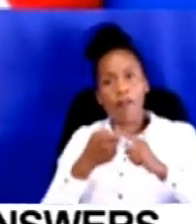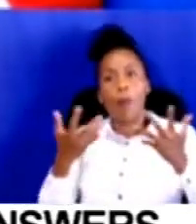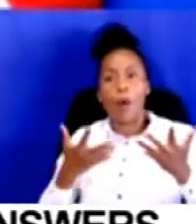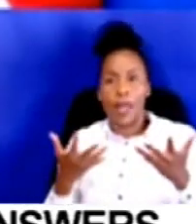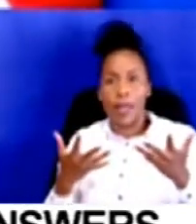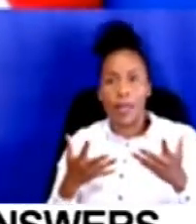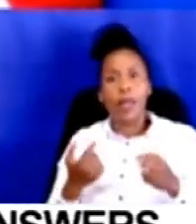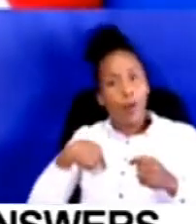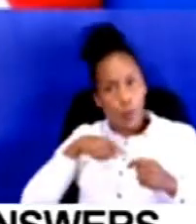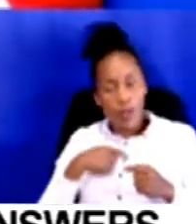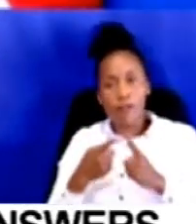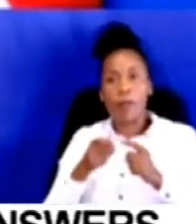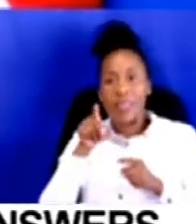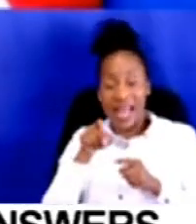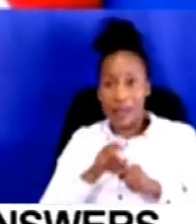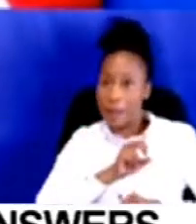from those painful days.